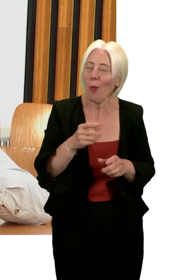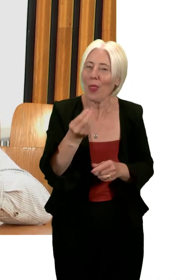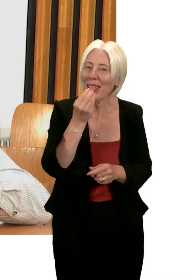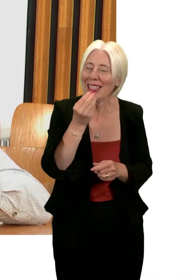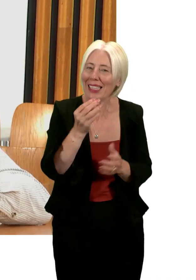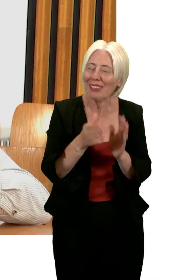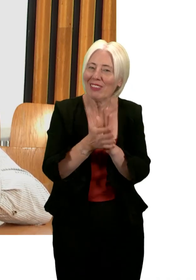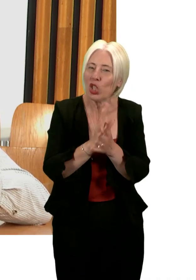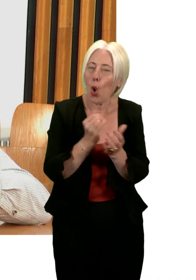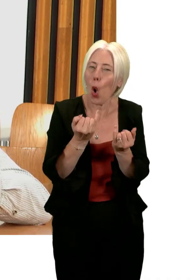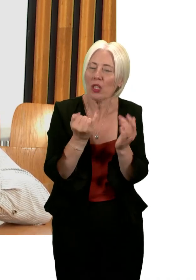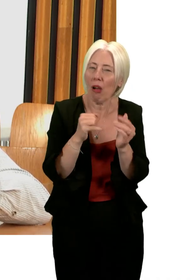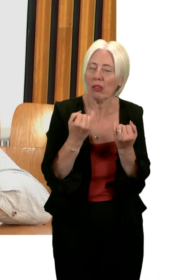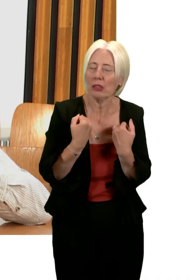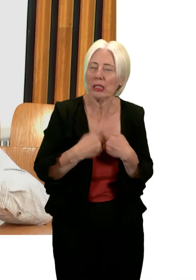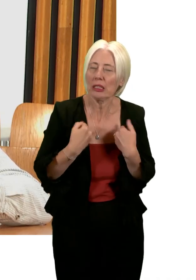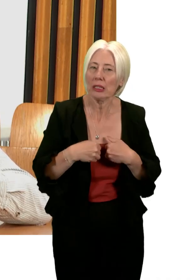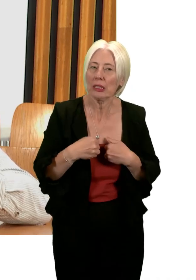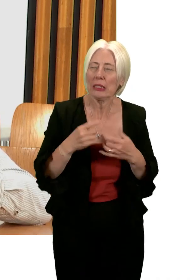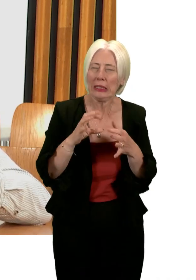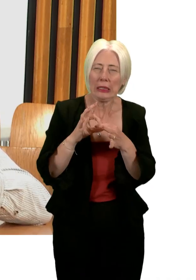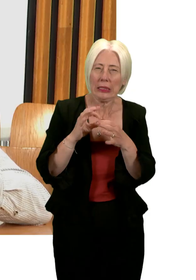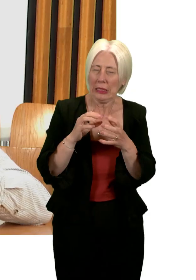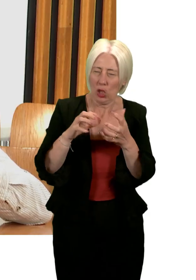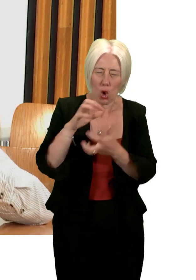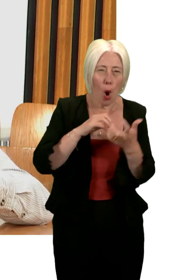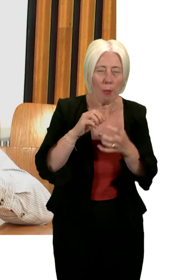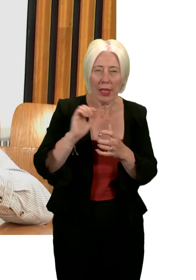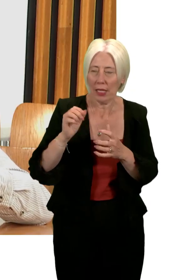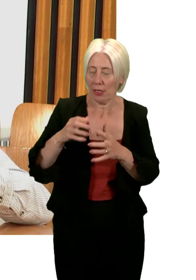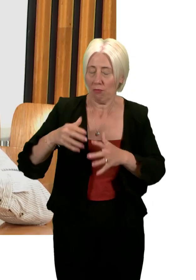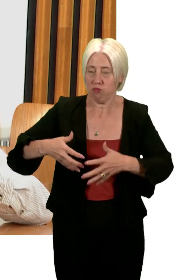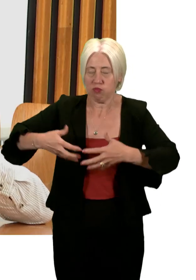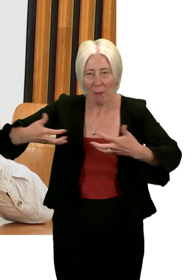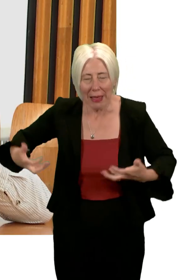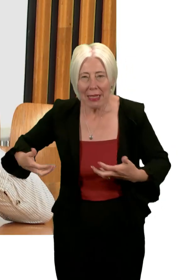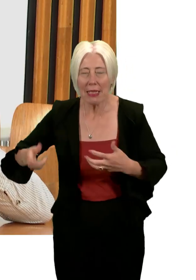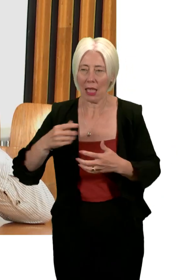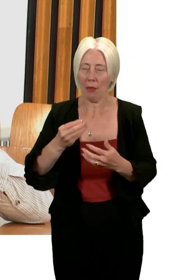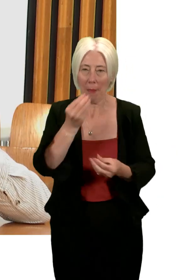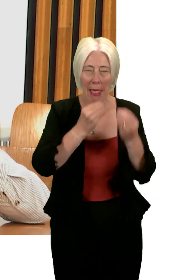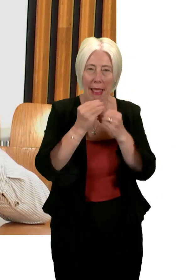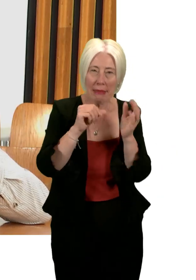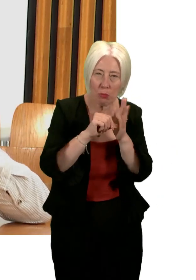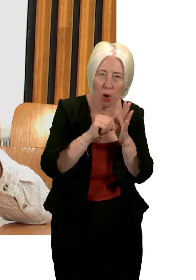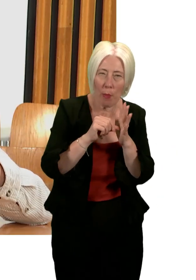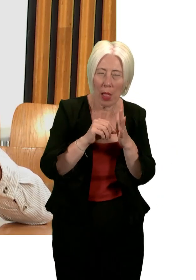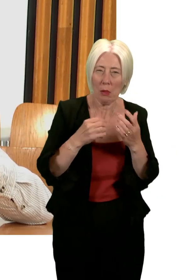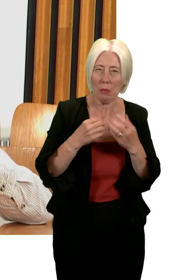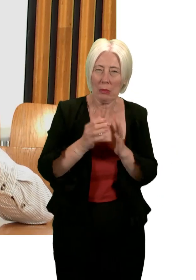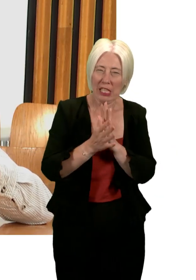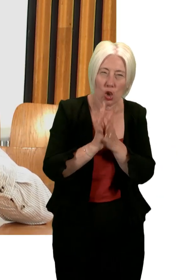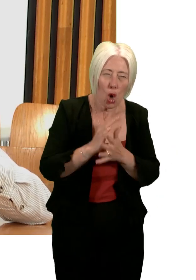we know there's a very complex relationship between obesity and eating disorders. And just as obesity